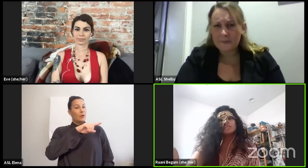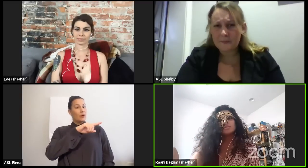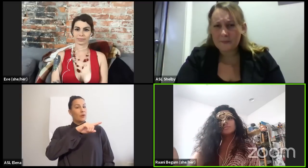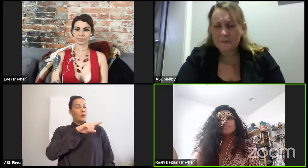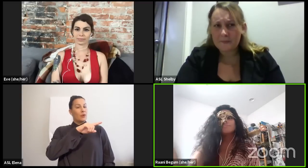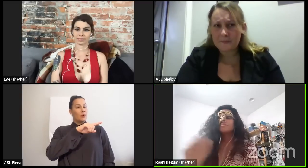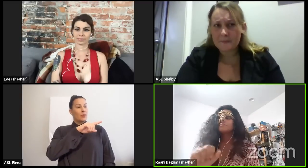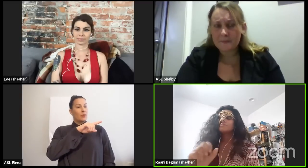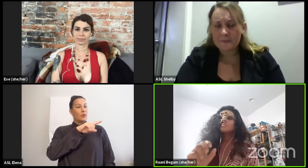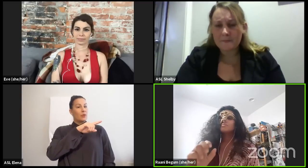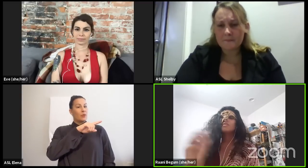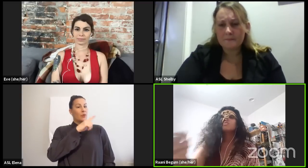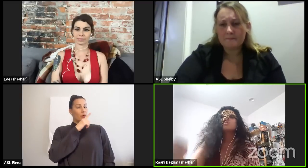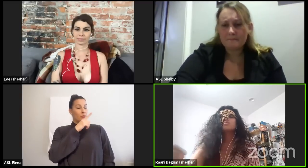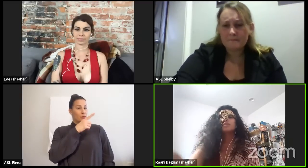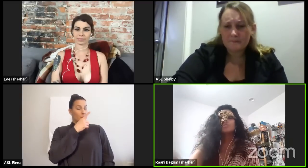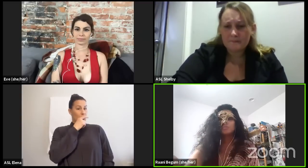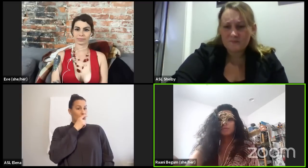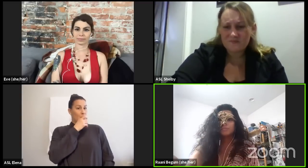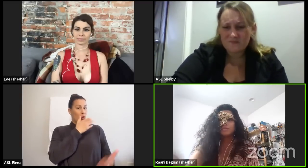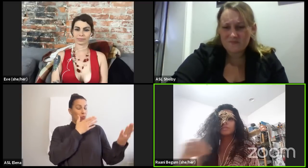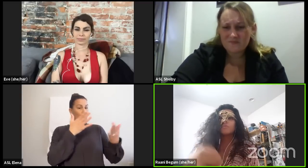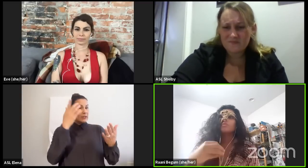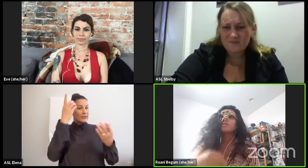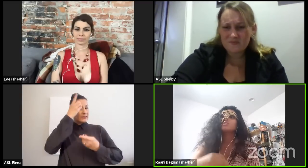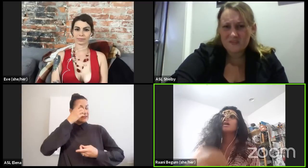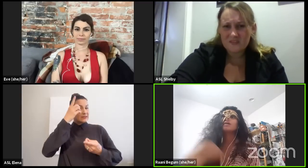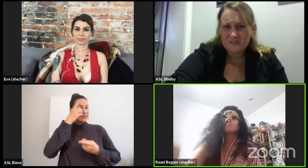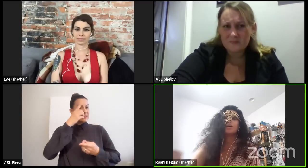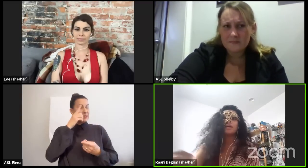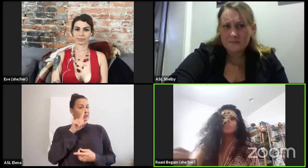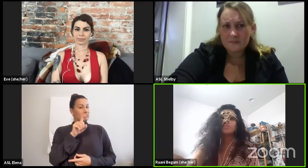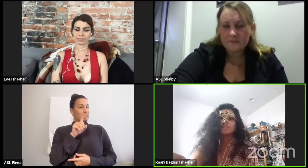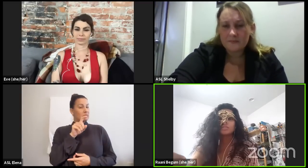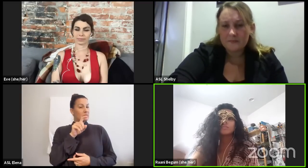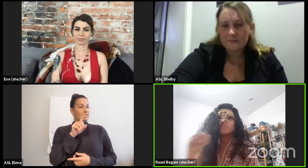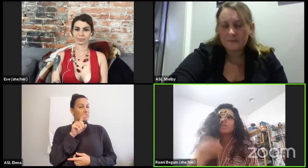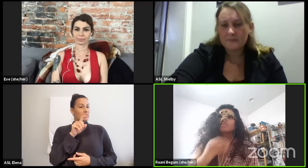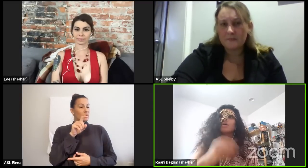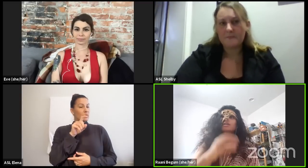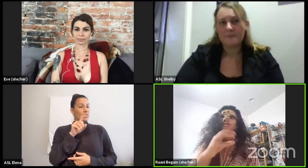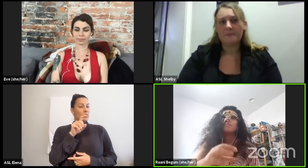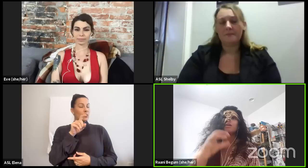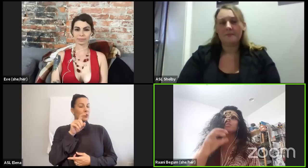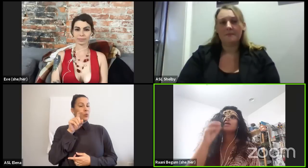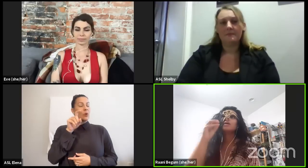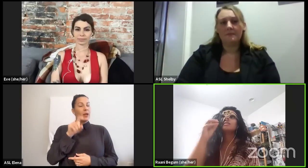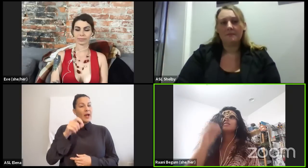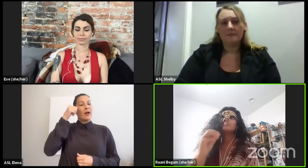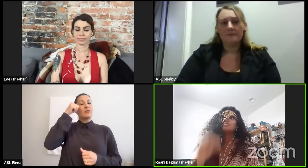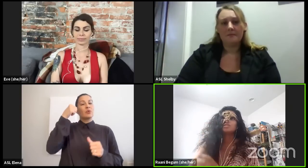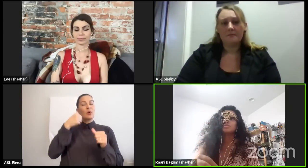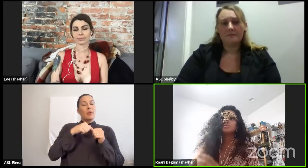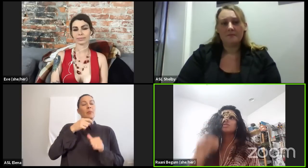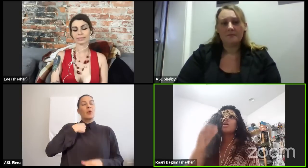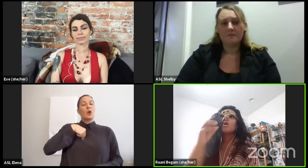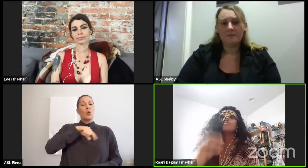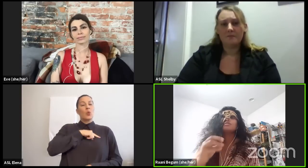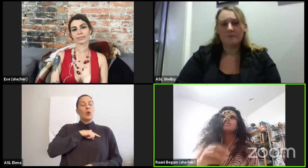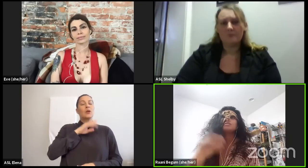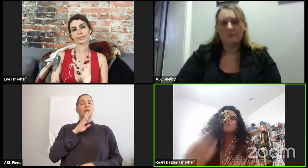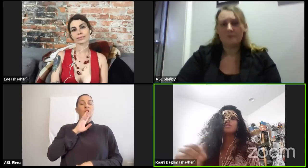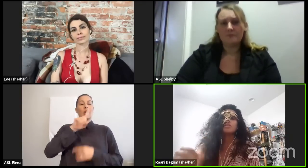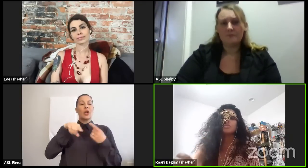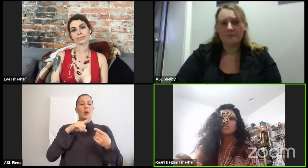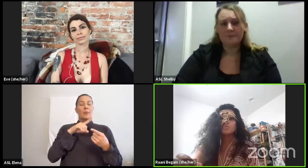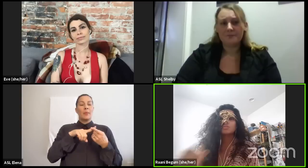of disease? So we must remember that when we are talking about abolition, we are talking about the abolishment of